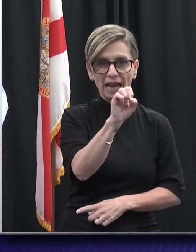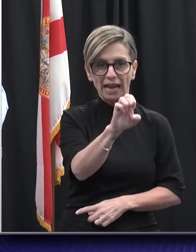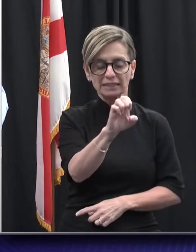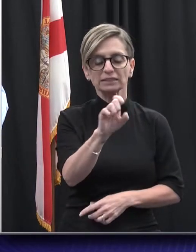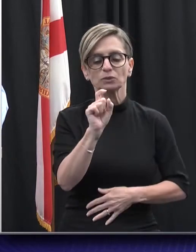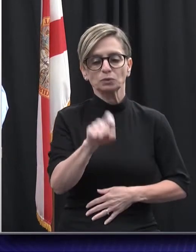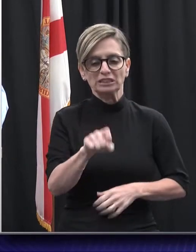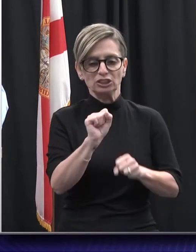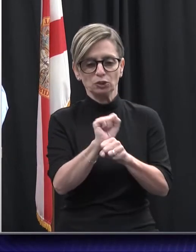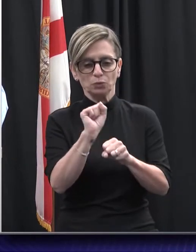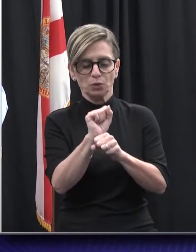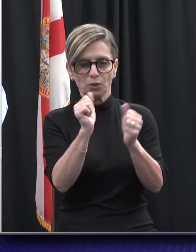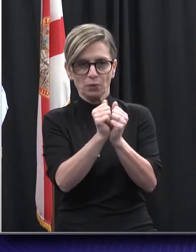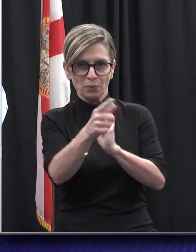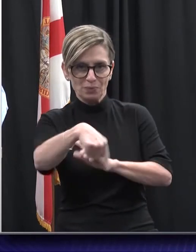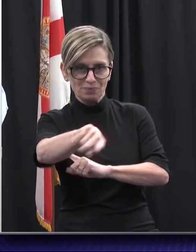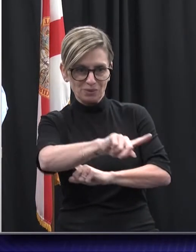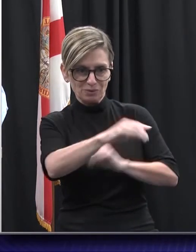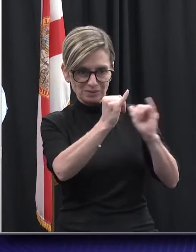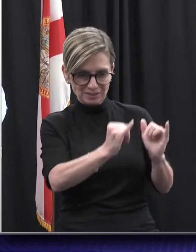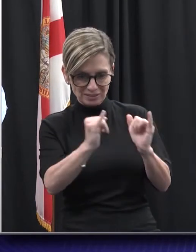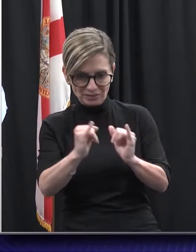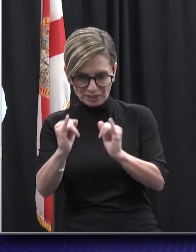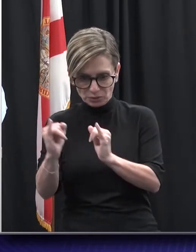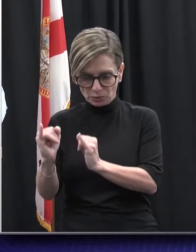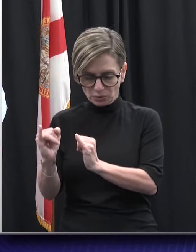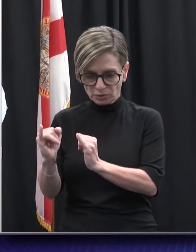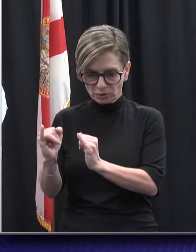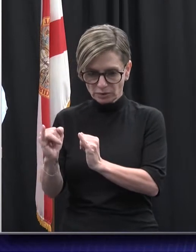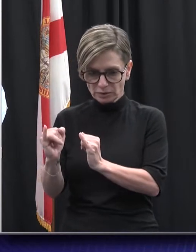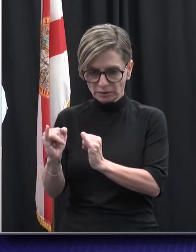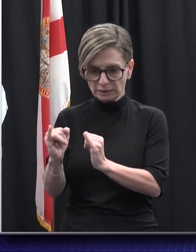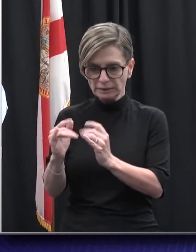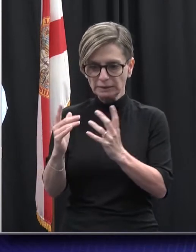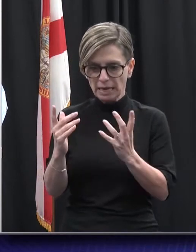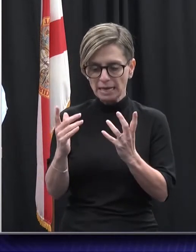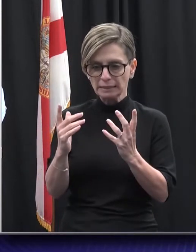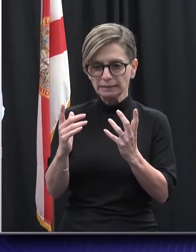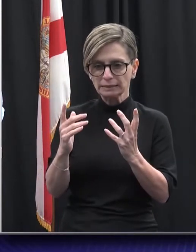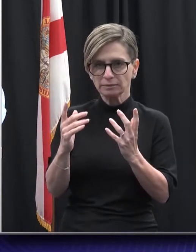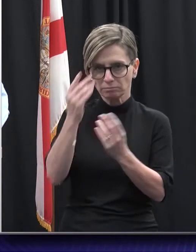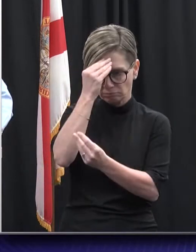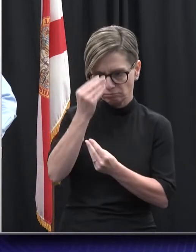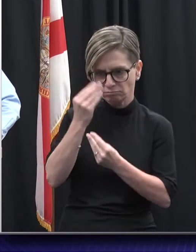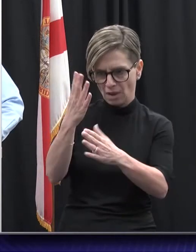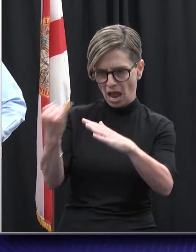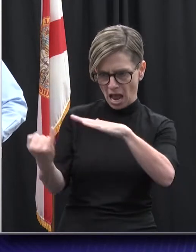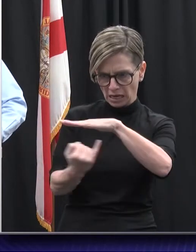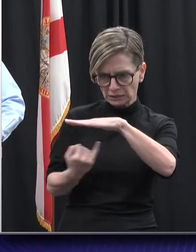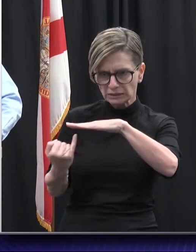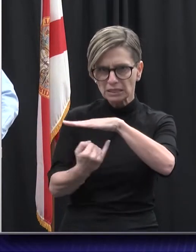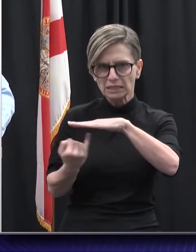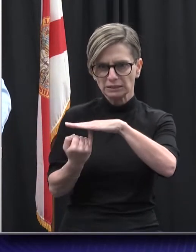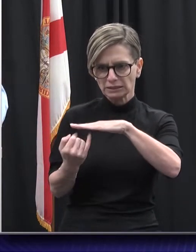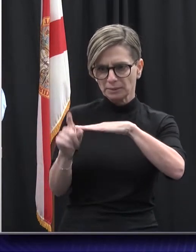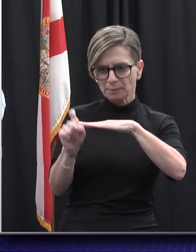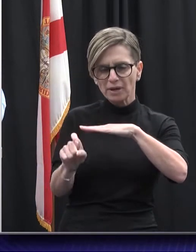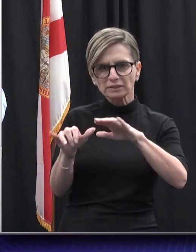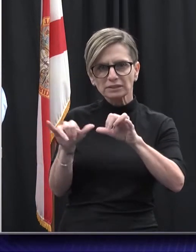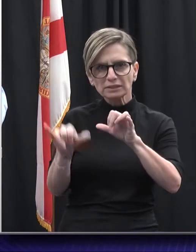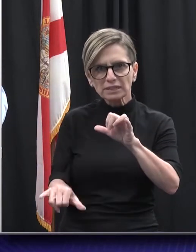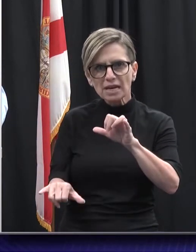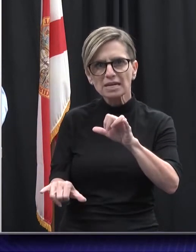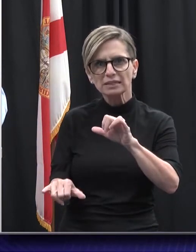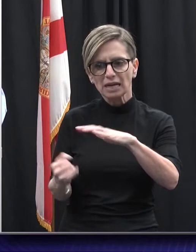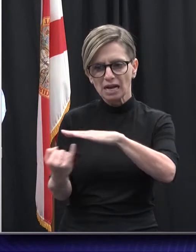with those individuals. We need to issue our quarantine recommendations, our isolation recommendations, along